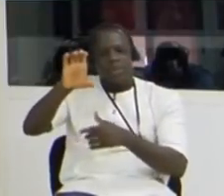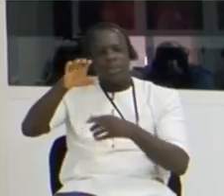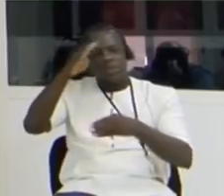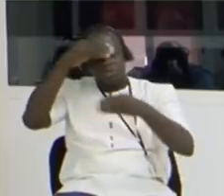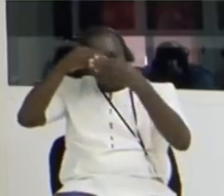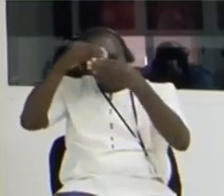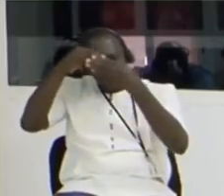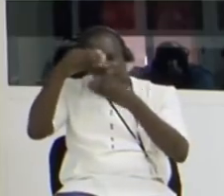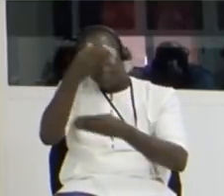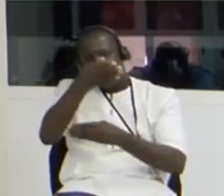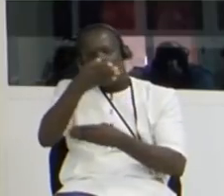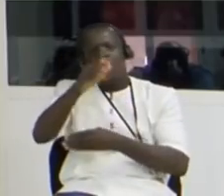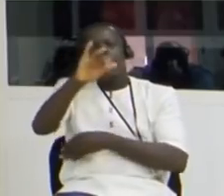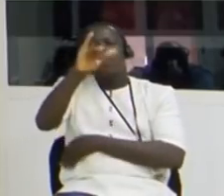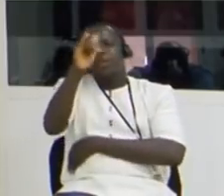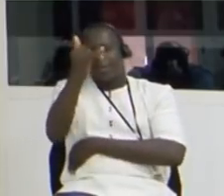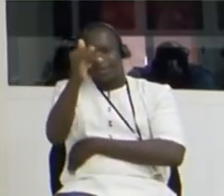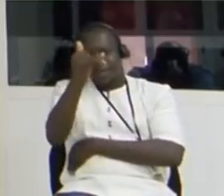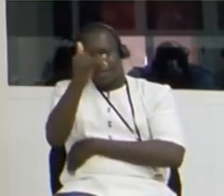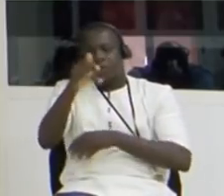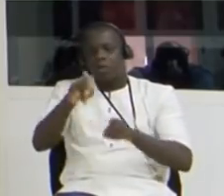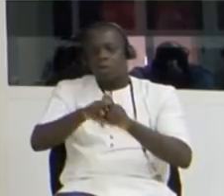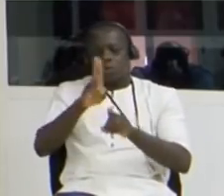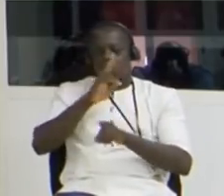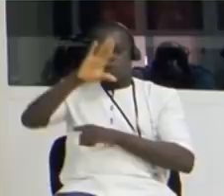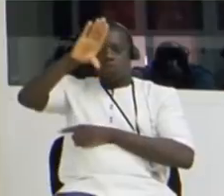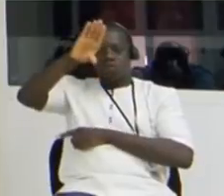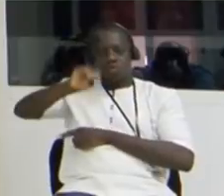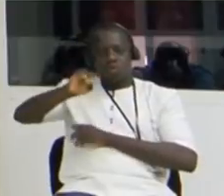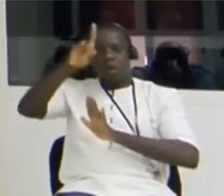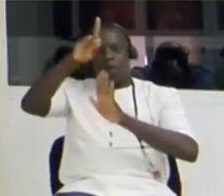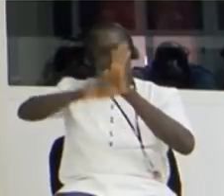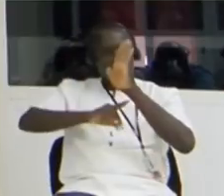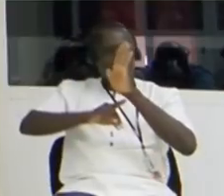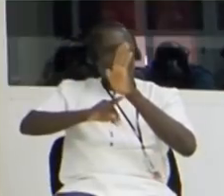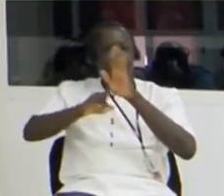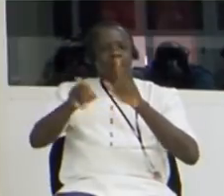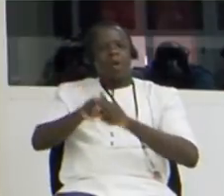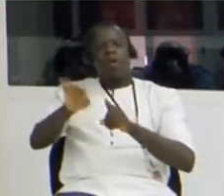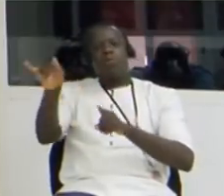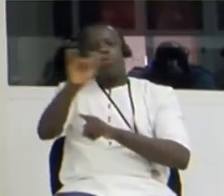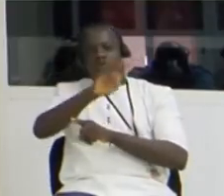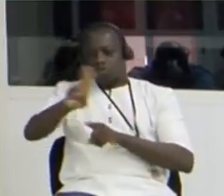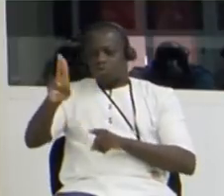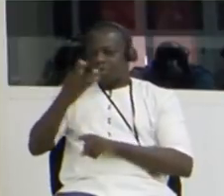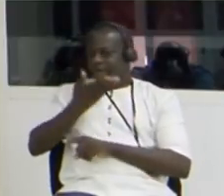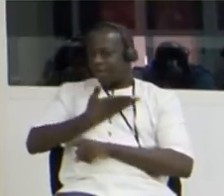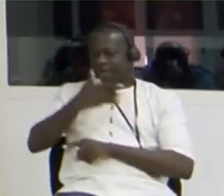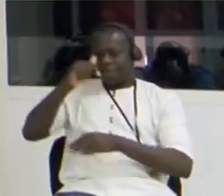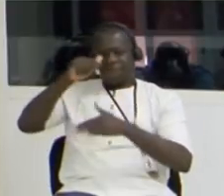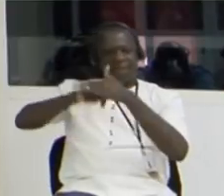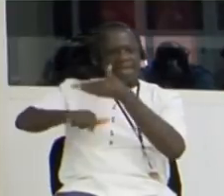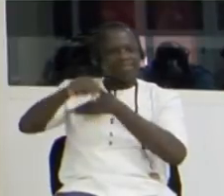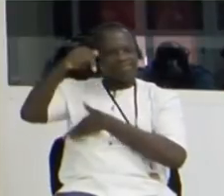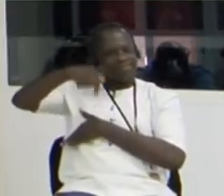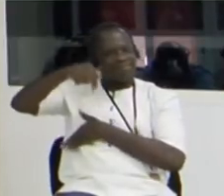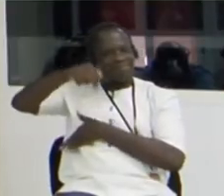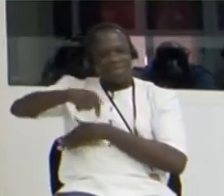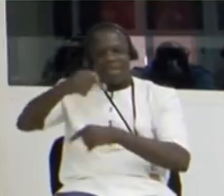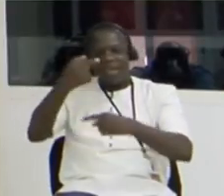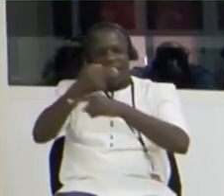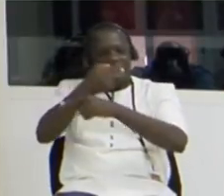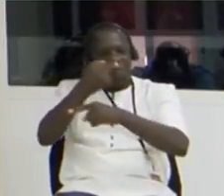Yes, for those that do courses that are not being offered by any tertiary institution in the